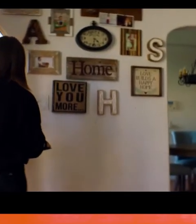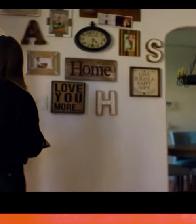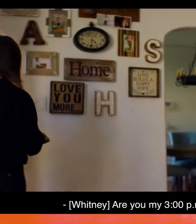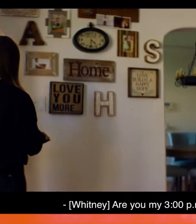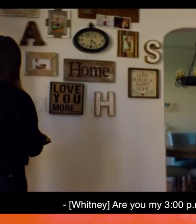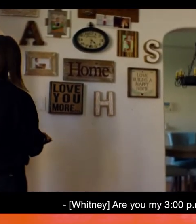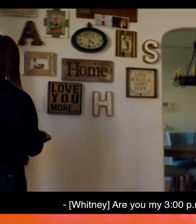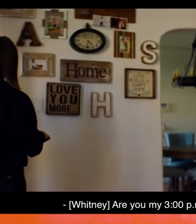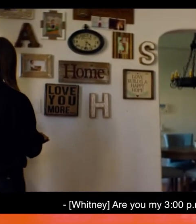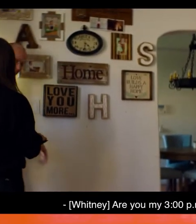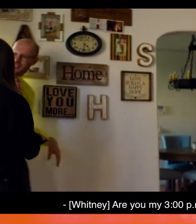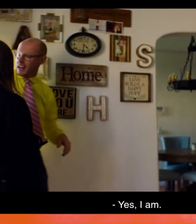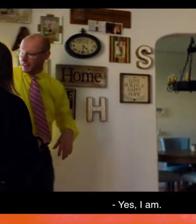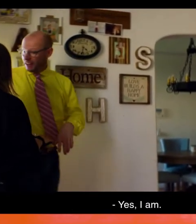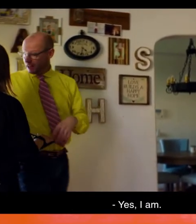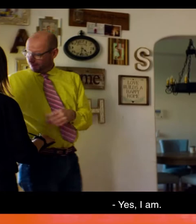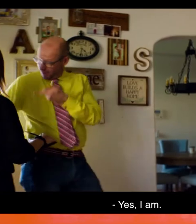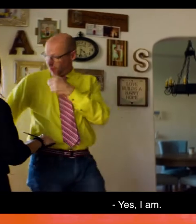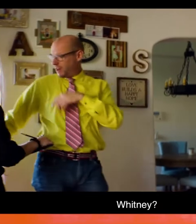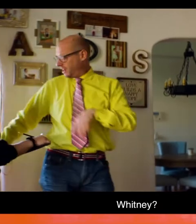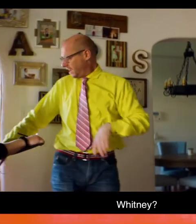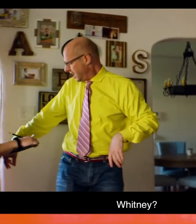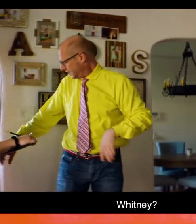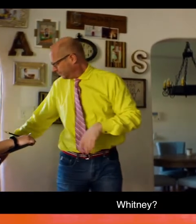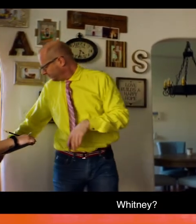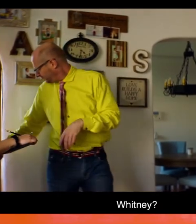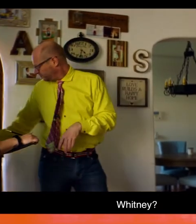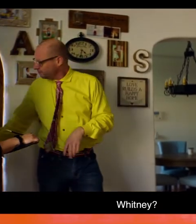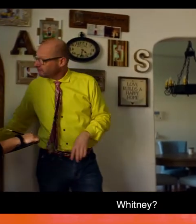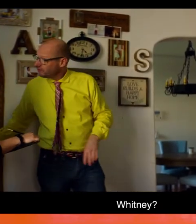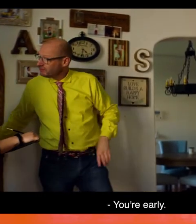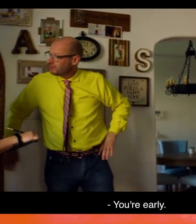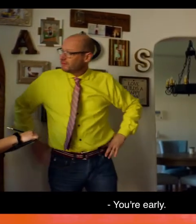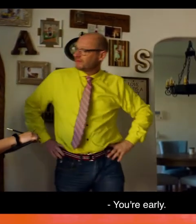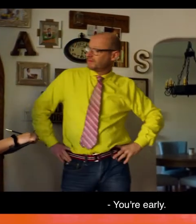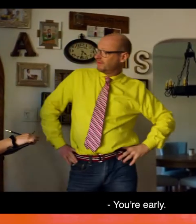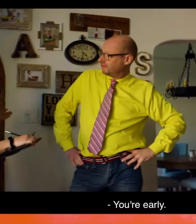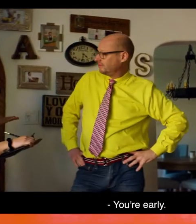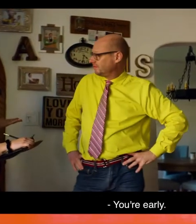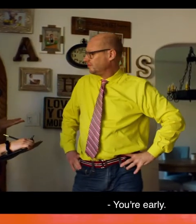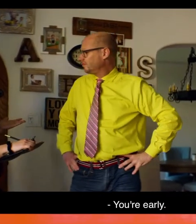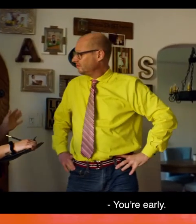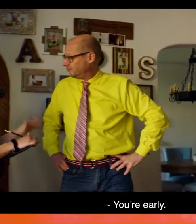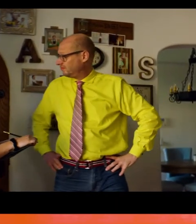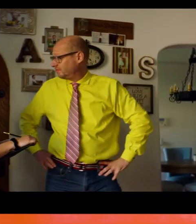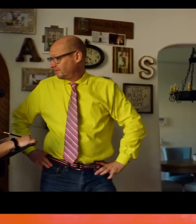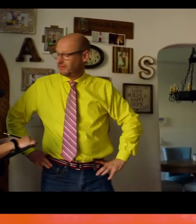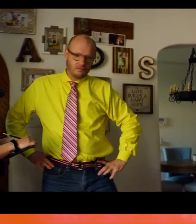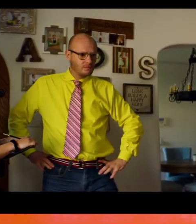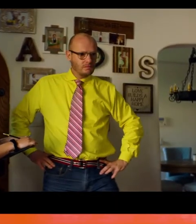Uh, are you my 3 p.m.? Yes, I am. Whitney? Uh, you're early.